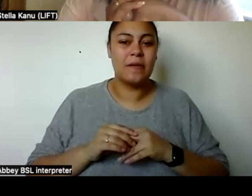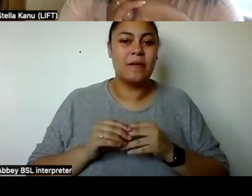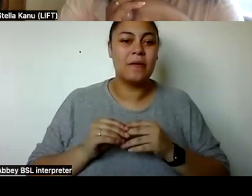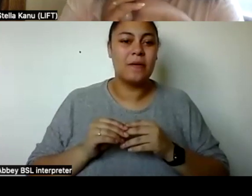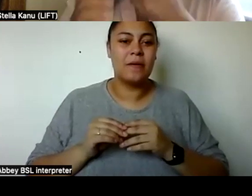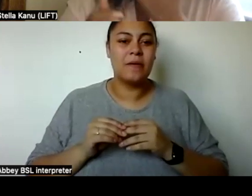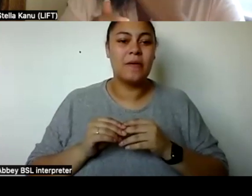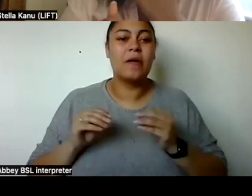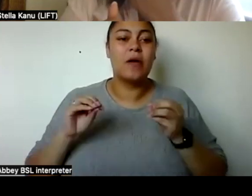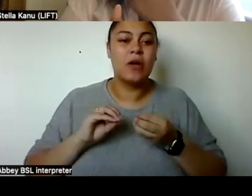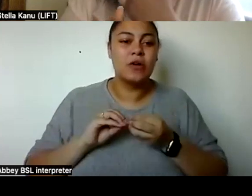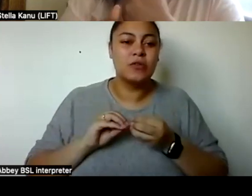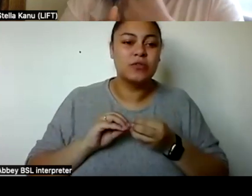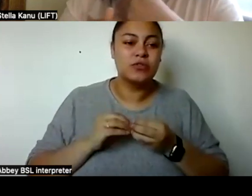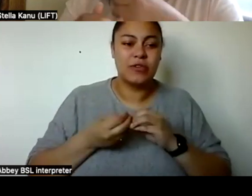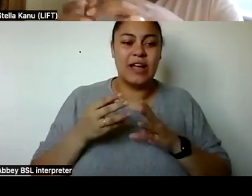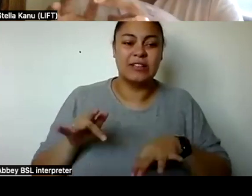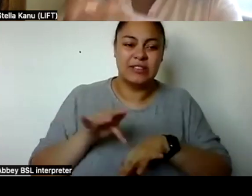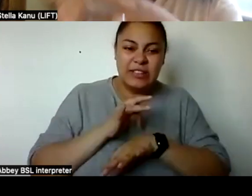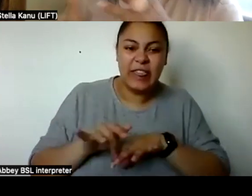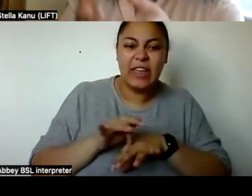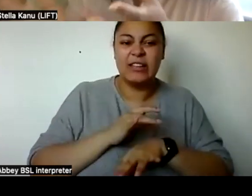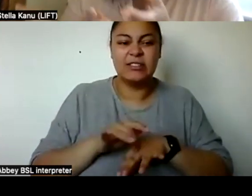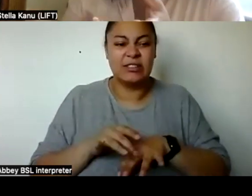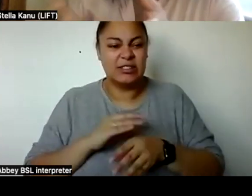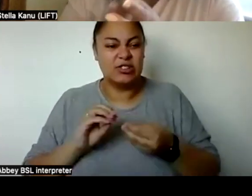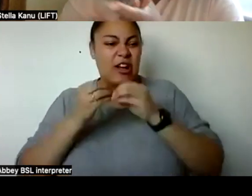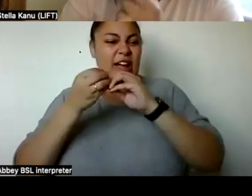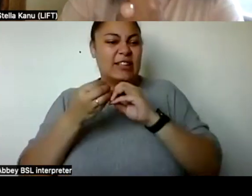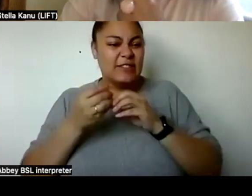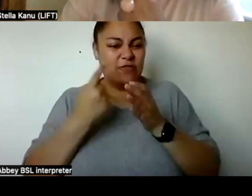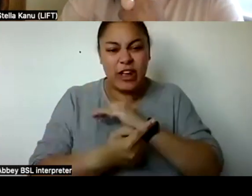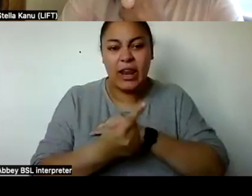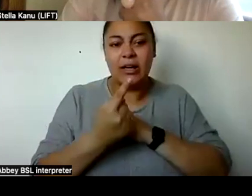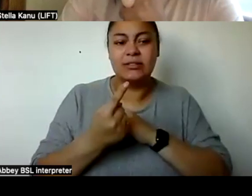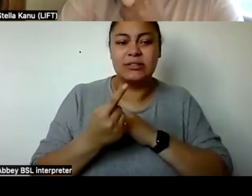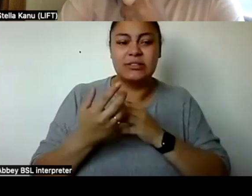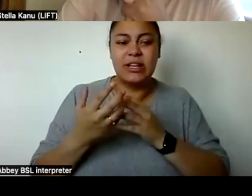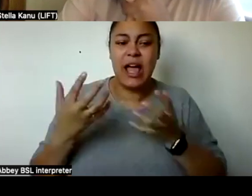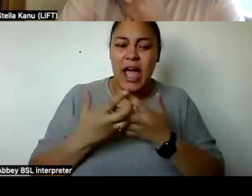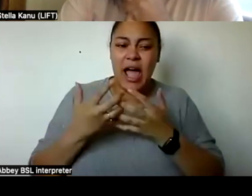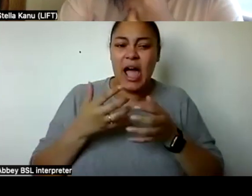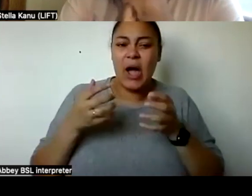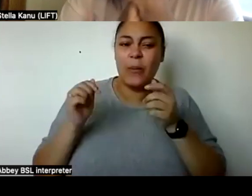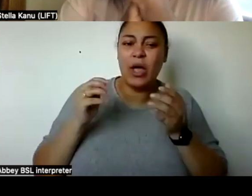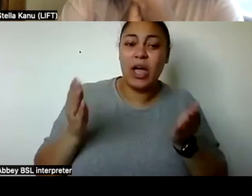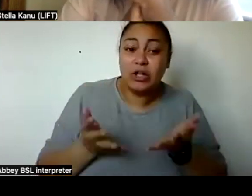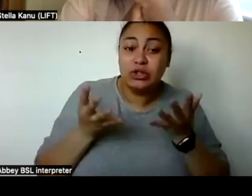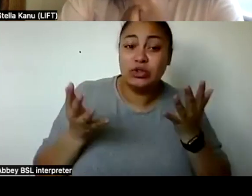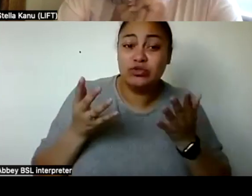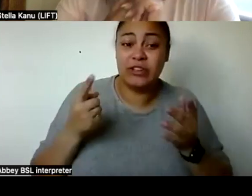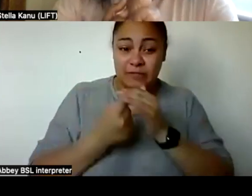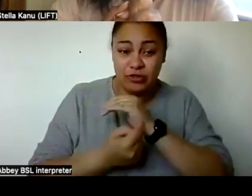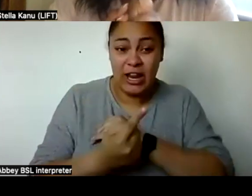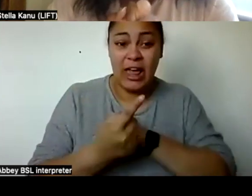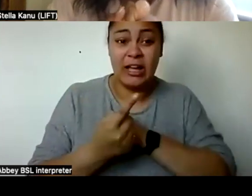creative freelancers, the Shaping London's Recovery, to really look at that and to look at how we can kind of encourage some of our freelancers